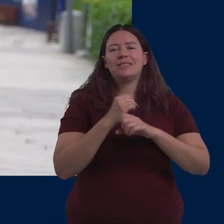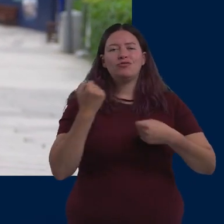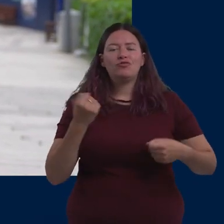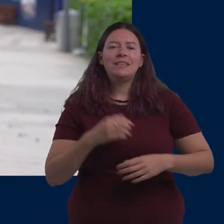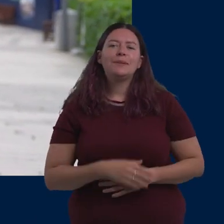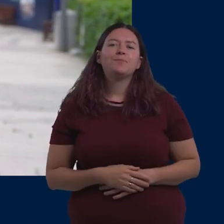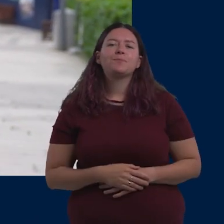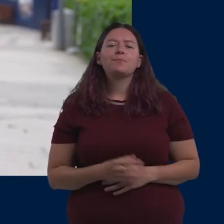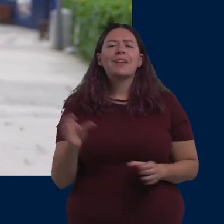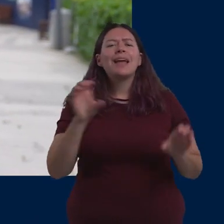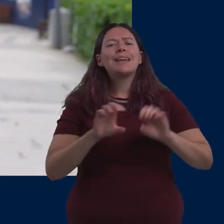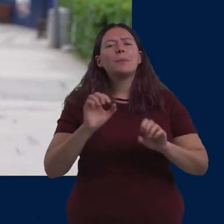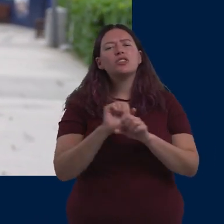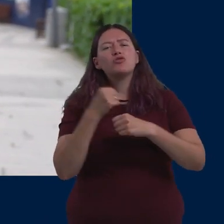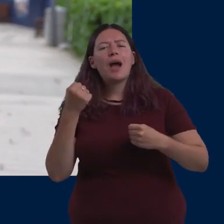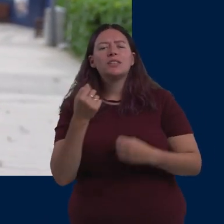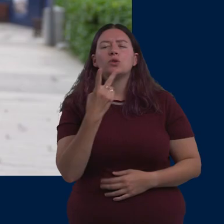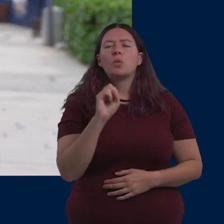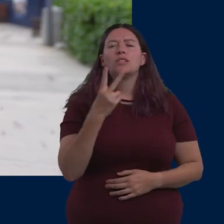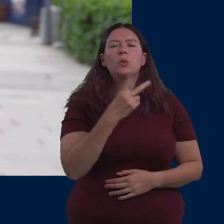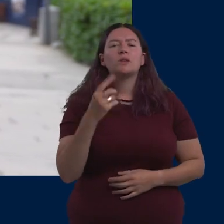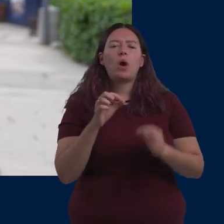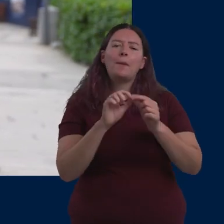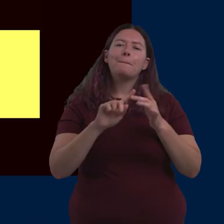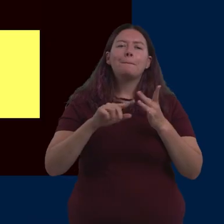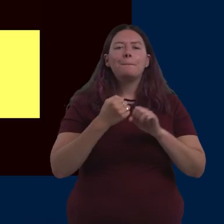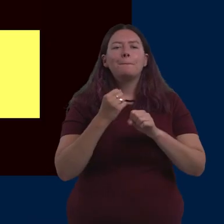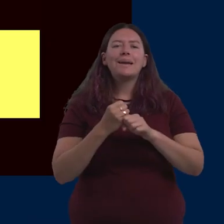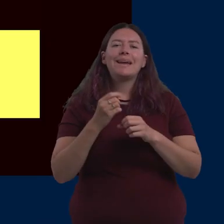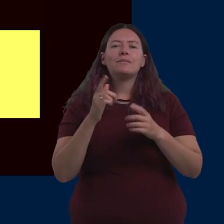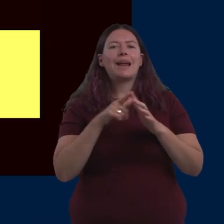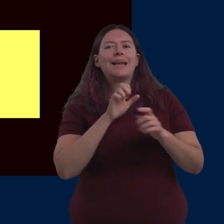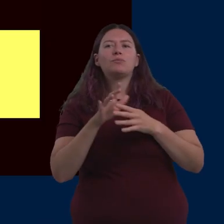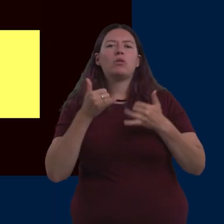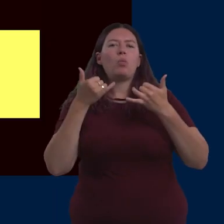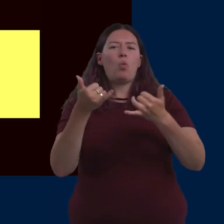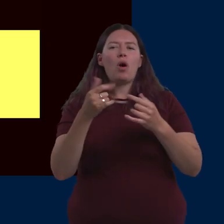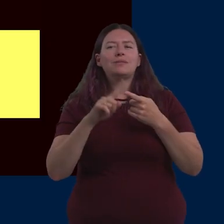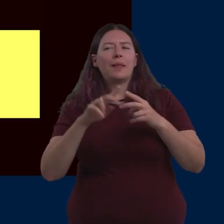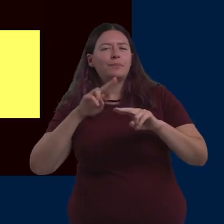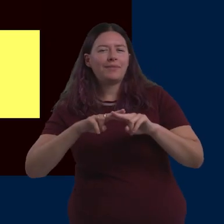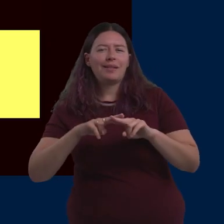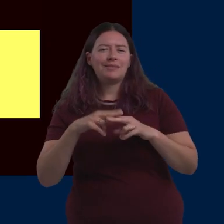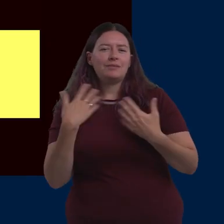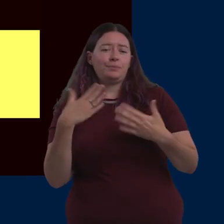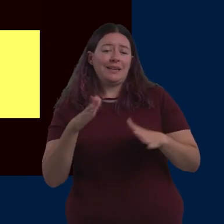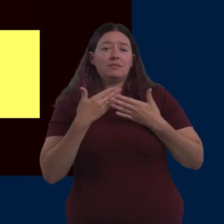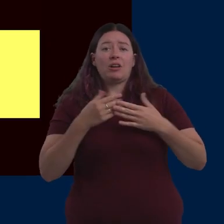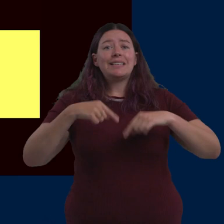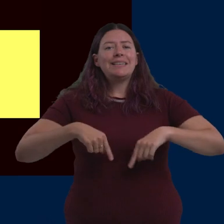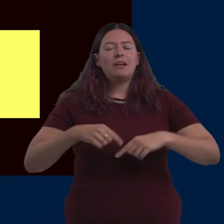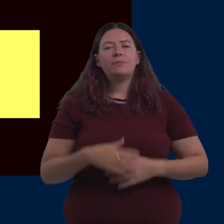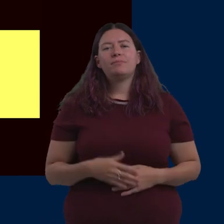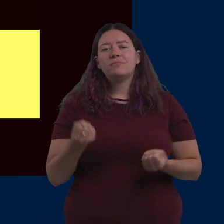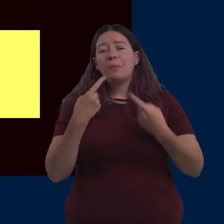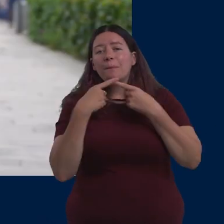too. Chemistry graduate and 2021 winner of the Being Edinburgh Award, Elizabeth Feldstein, also studied on this campus